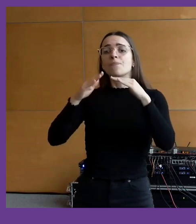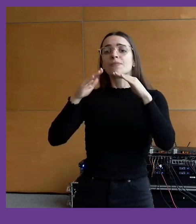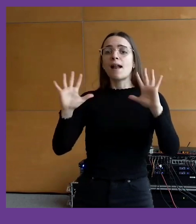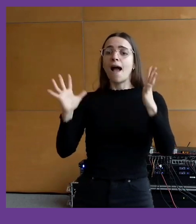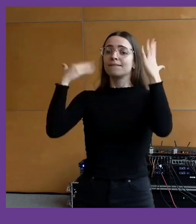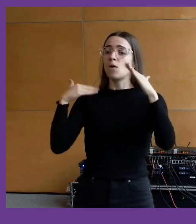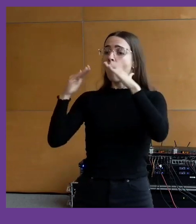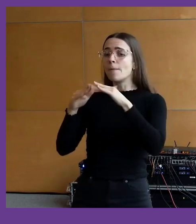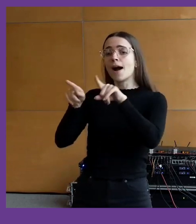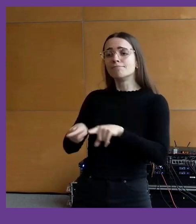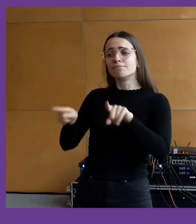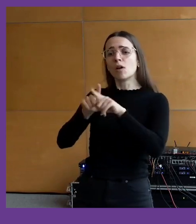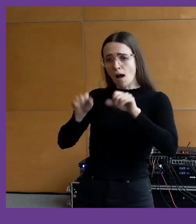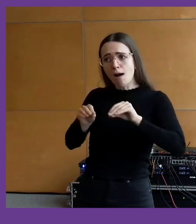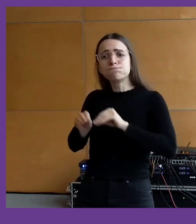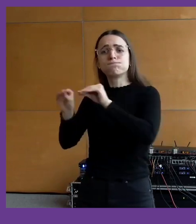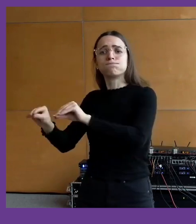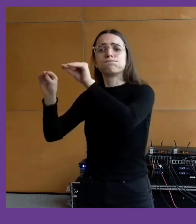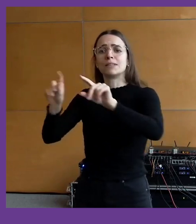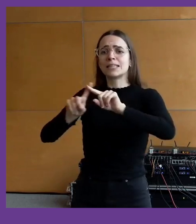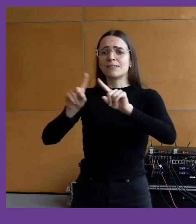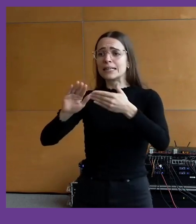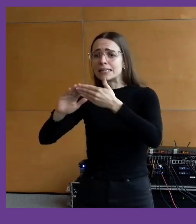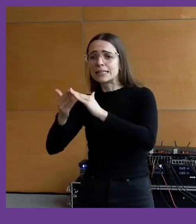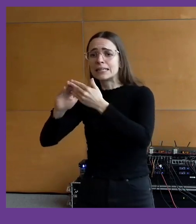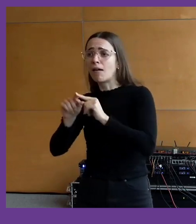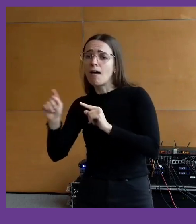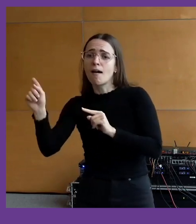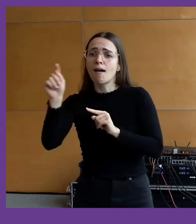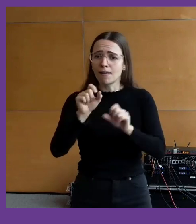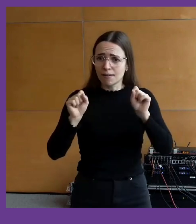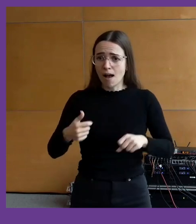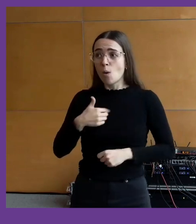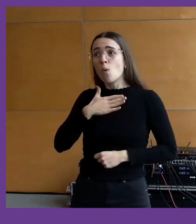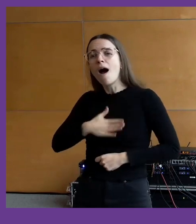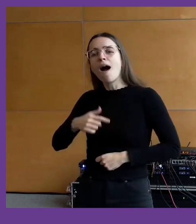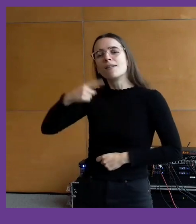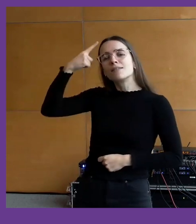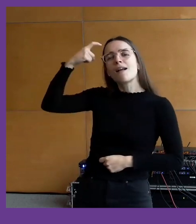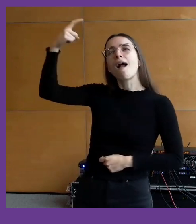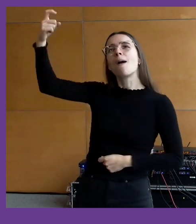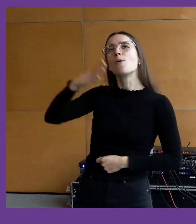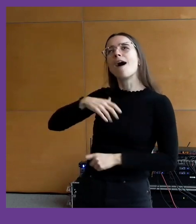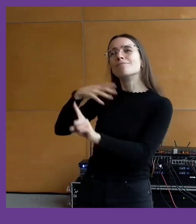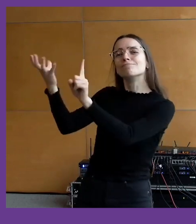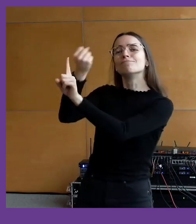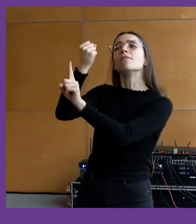potential in and decide and enjoy also leisure